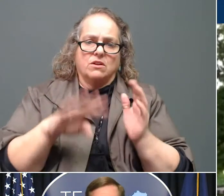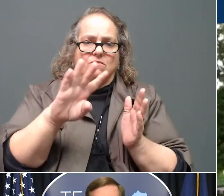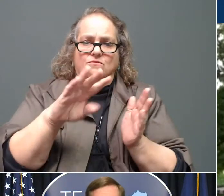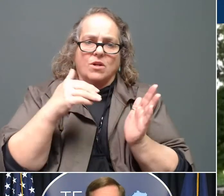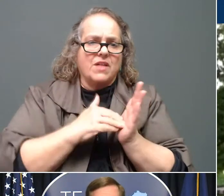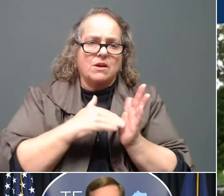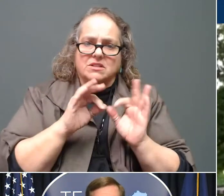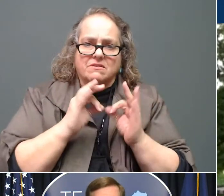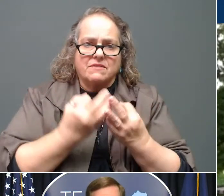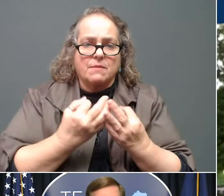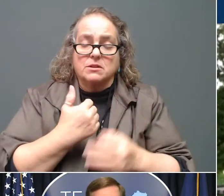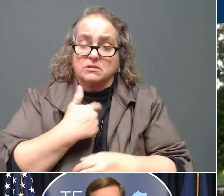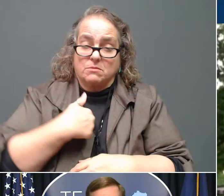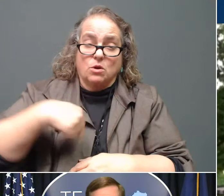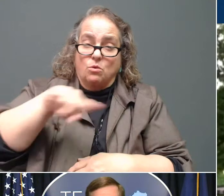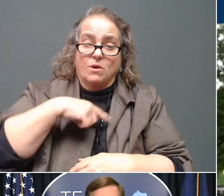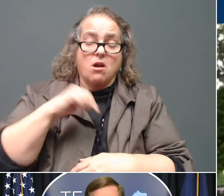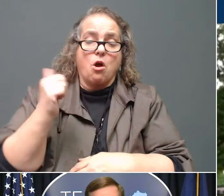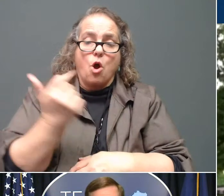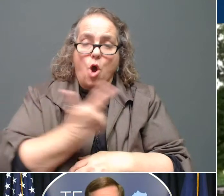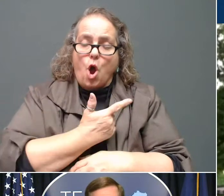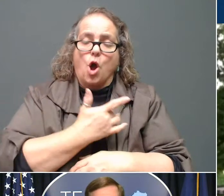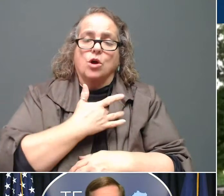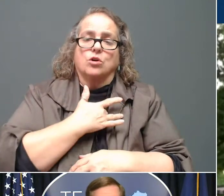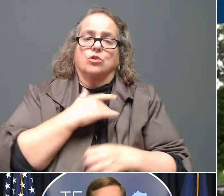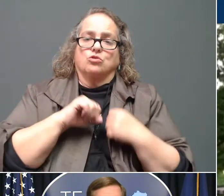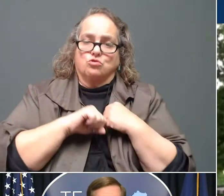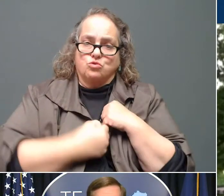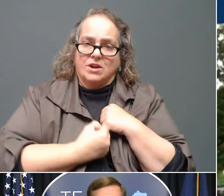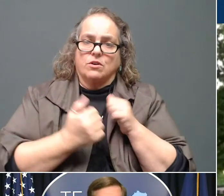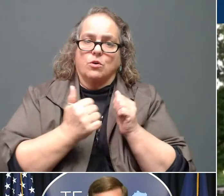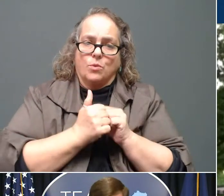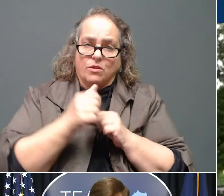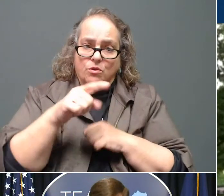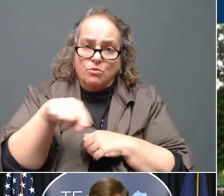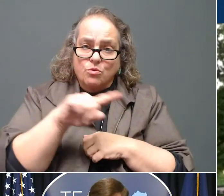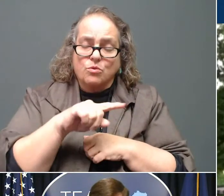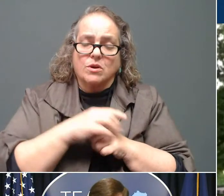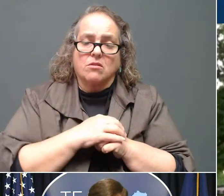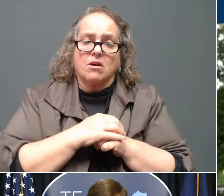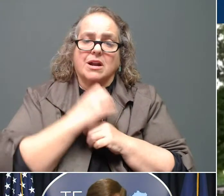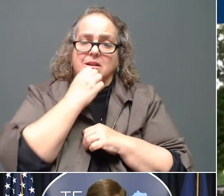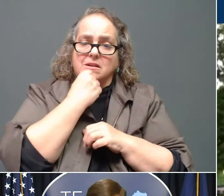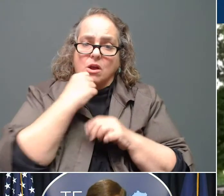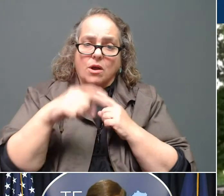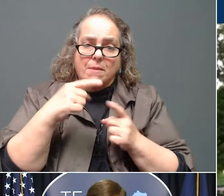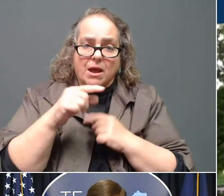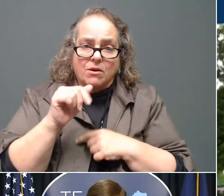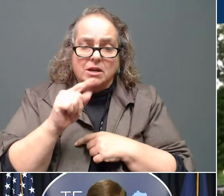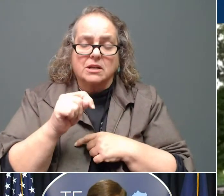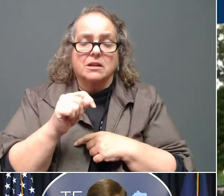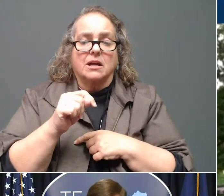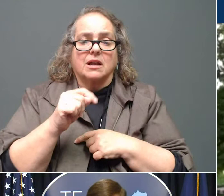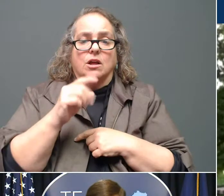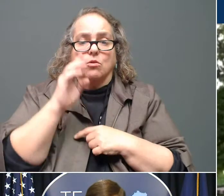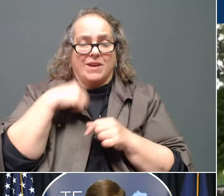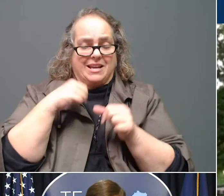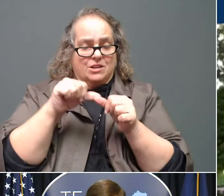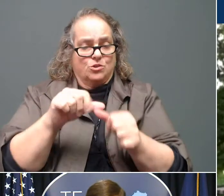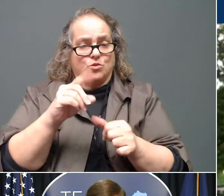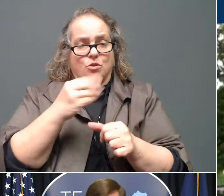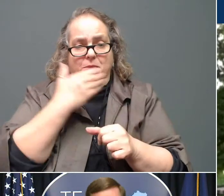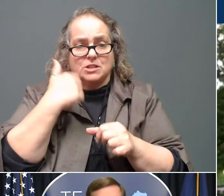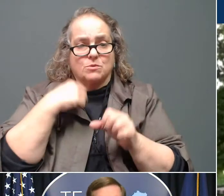grieve with you and care about you, and we'll continue to do the best we can to make sure we don't lose any other